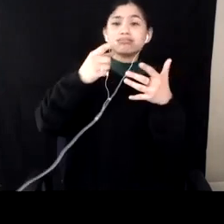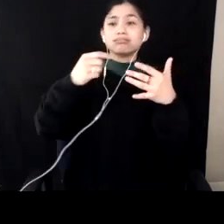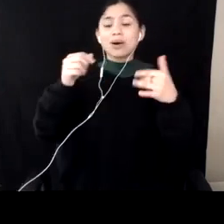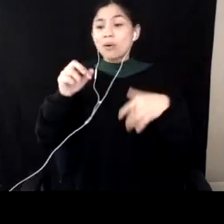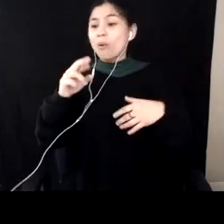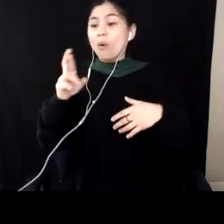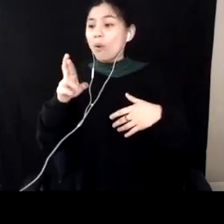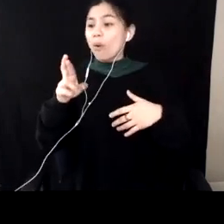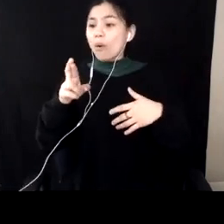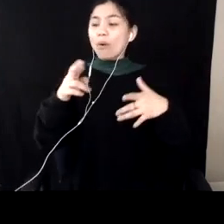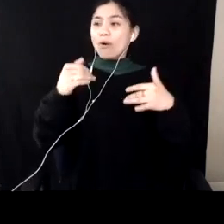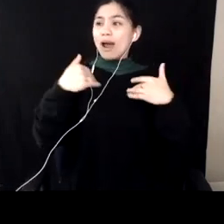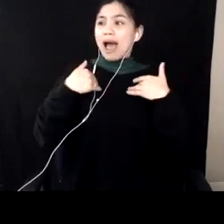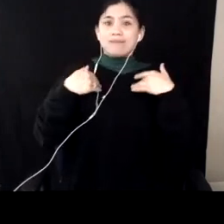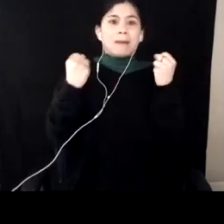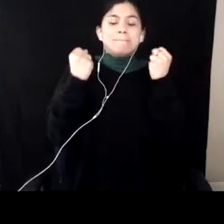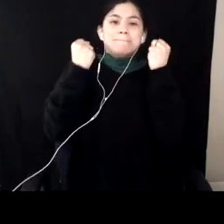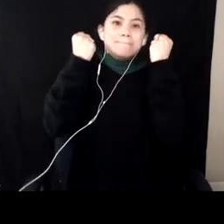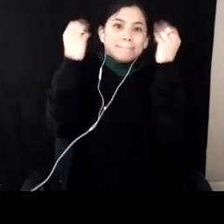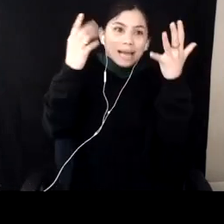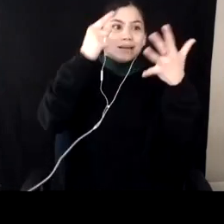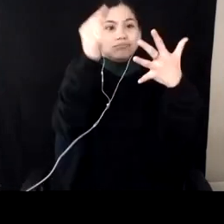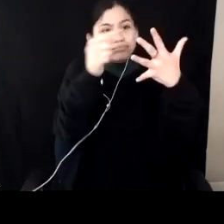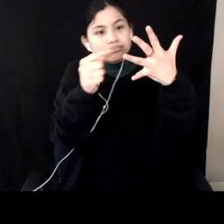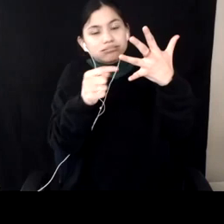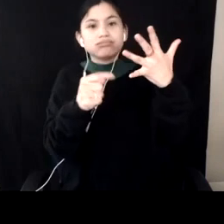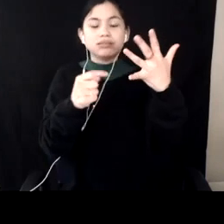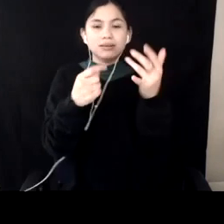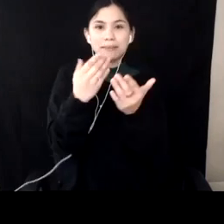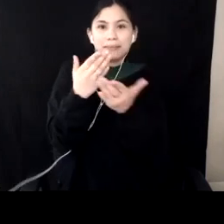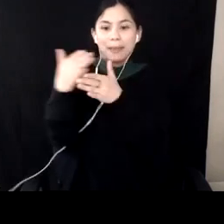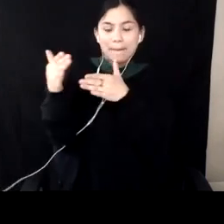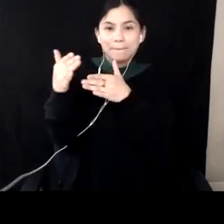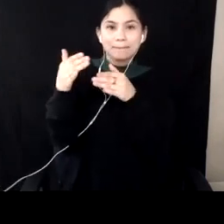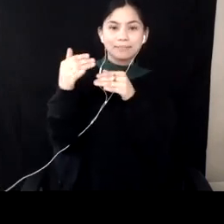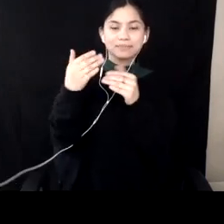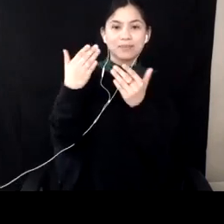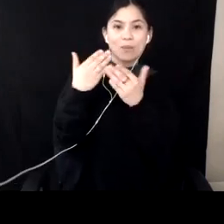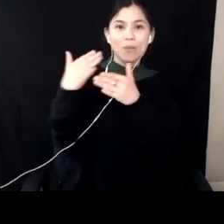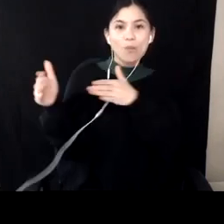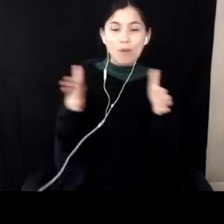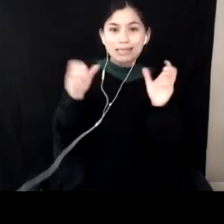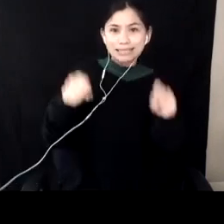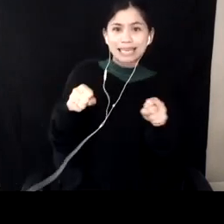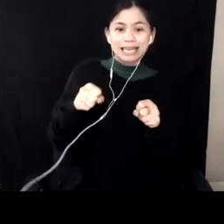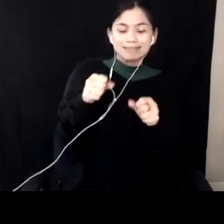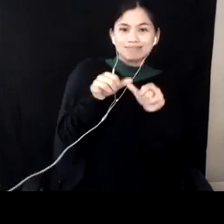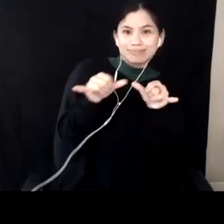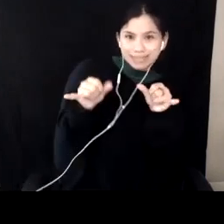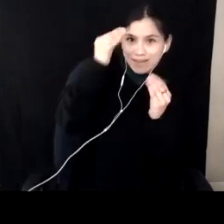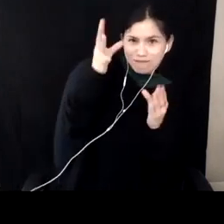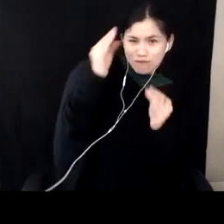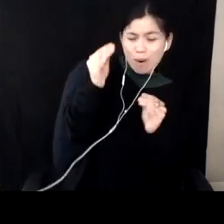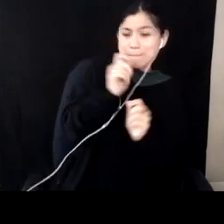There's many ways to stay informed, and they are all non-judgmental. And I think